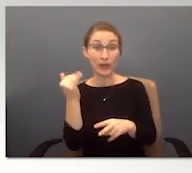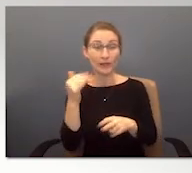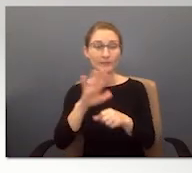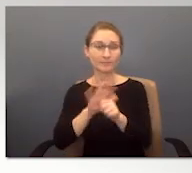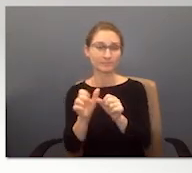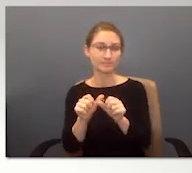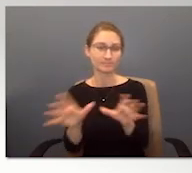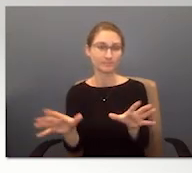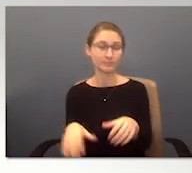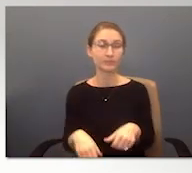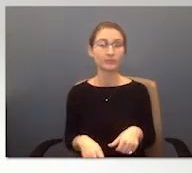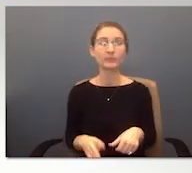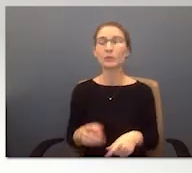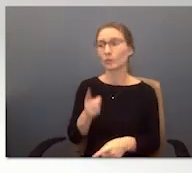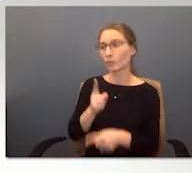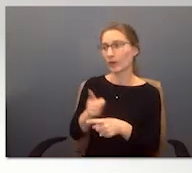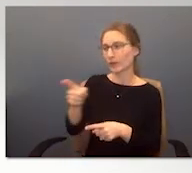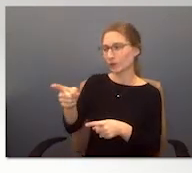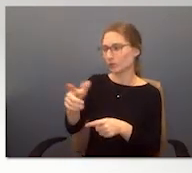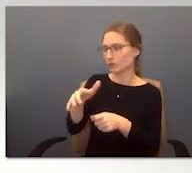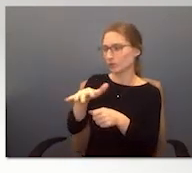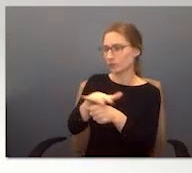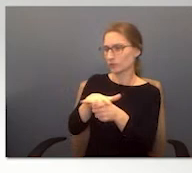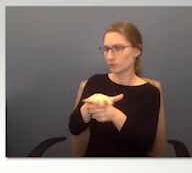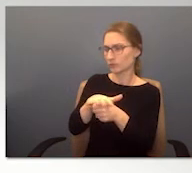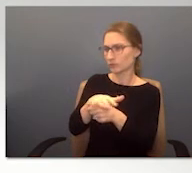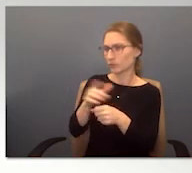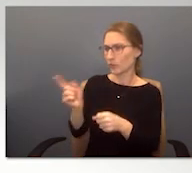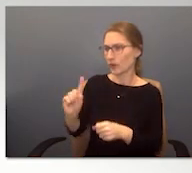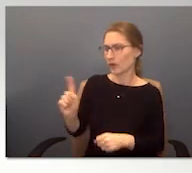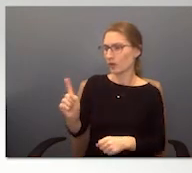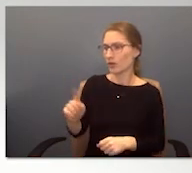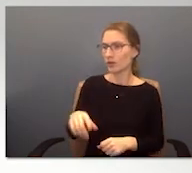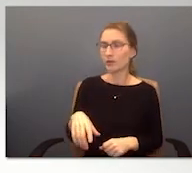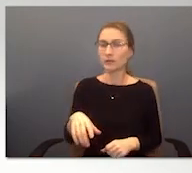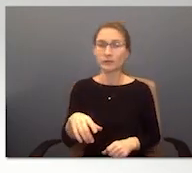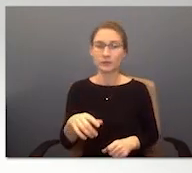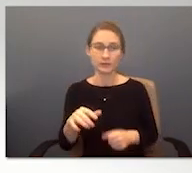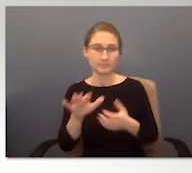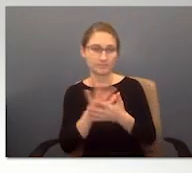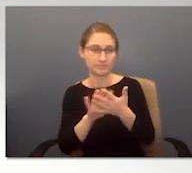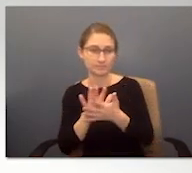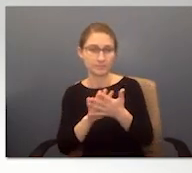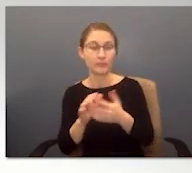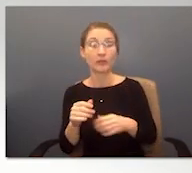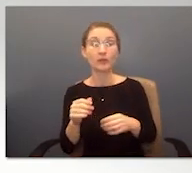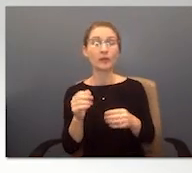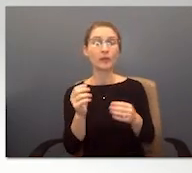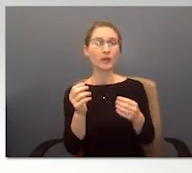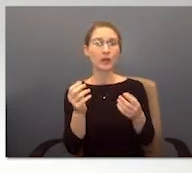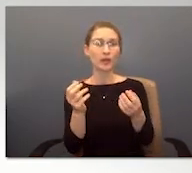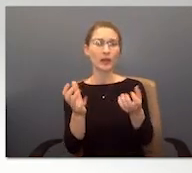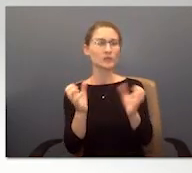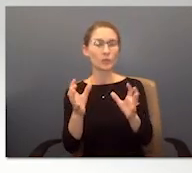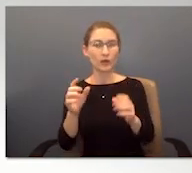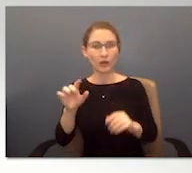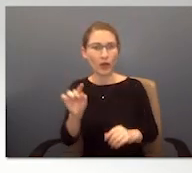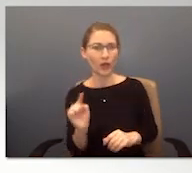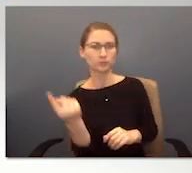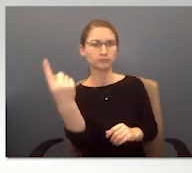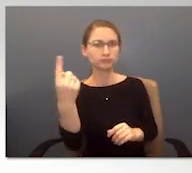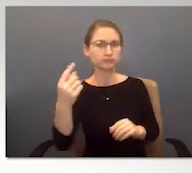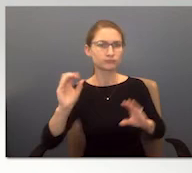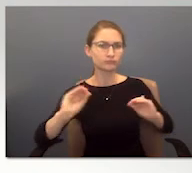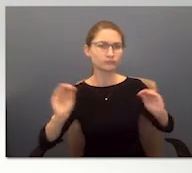right. And where are you? in Duval County, In Duval. Jacksonville. So I'm not trying to throw anybody under the bus. I'm just trying to understand